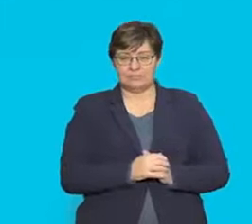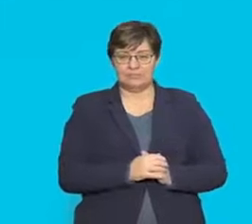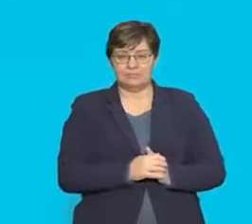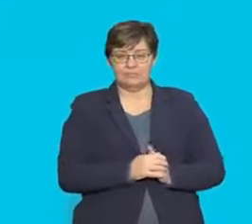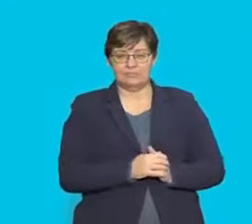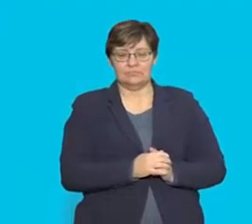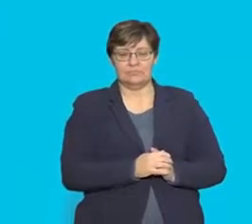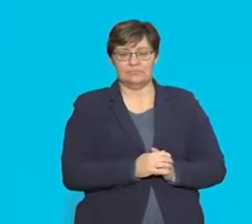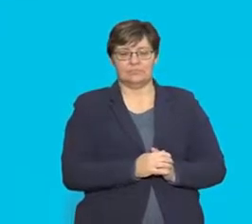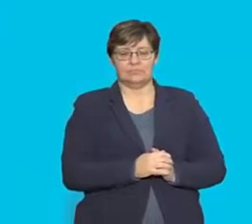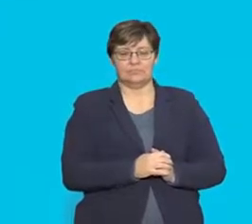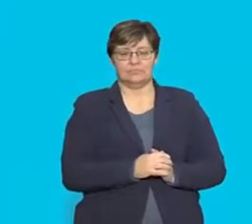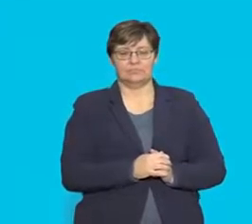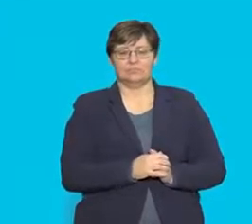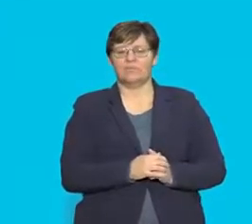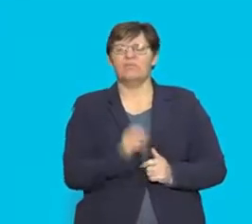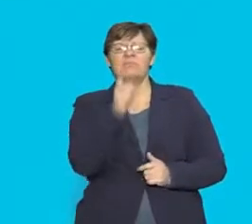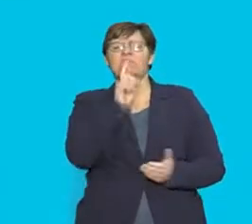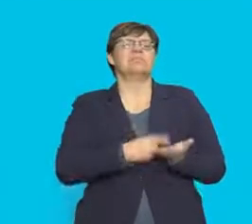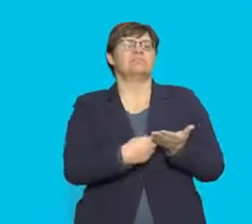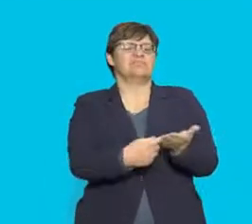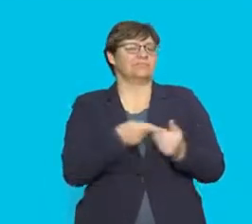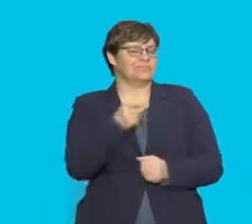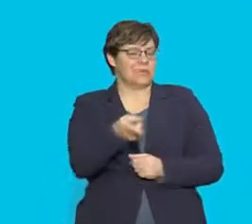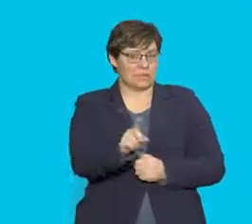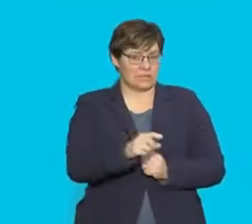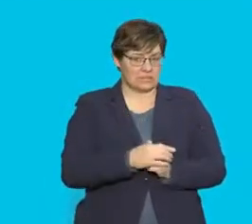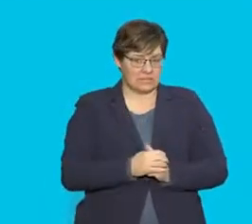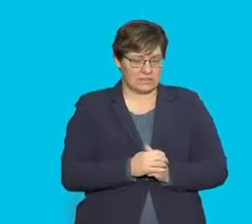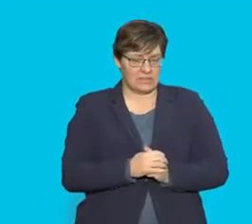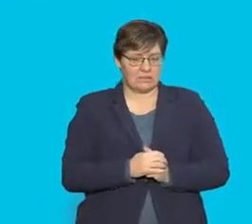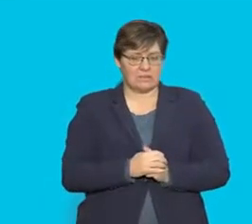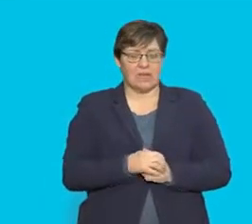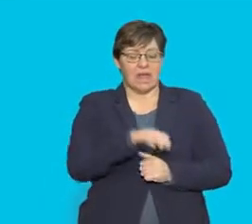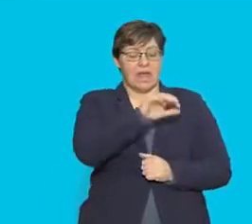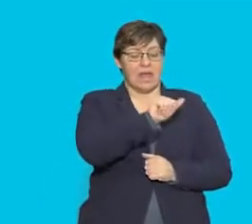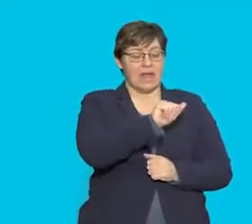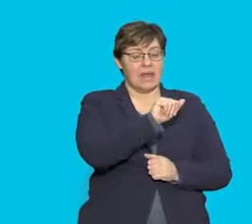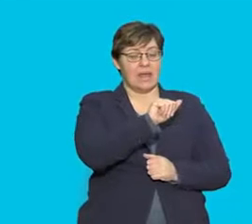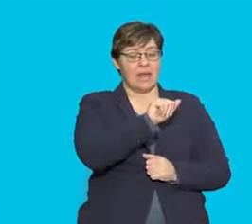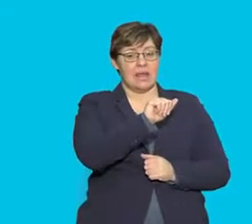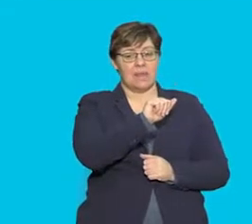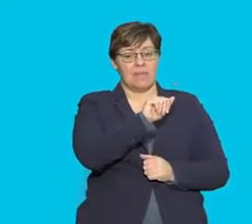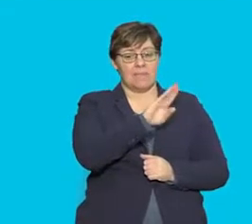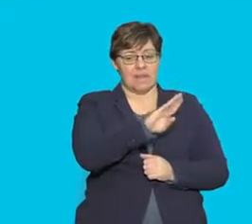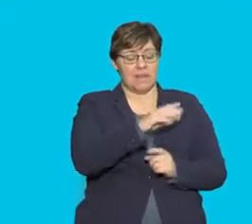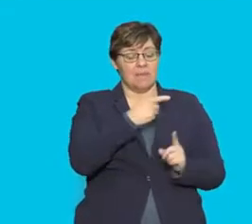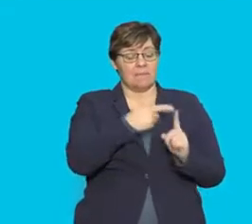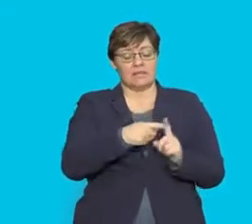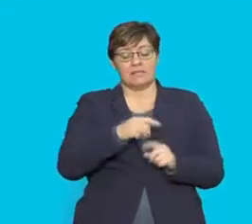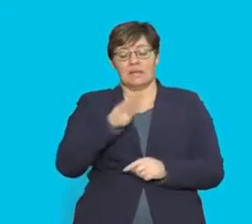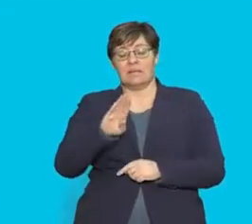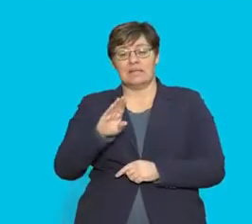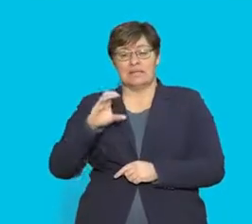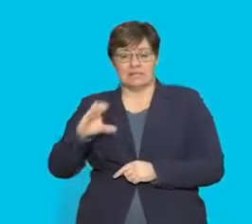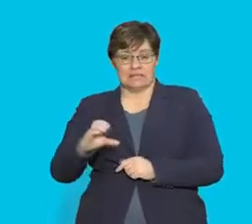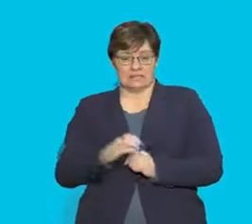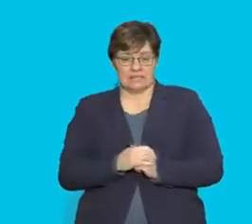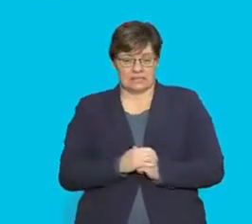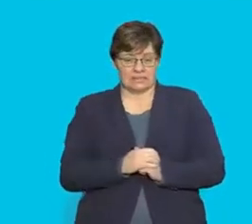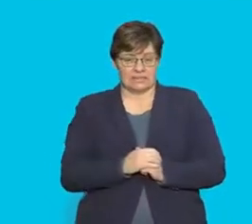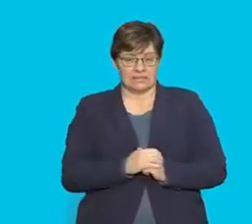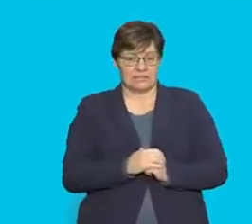Now, to show you what I'm talking about here, A plus B, right, so I am adding A, B,